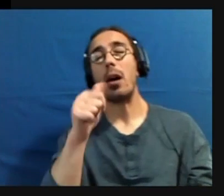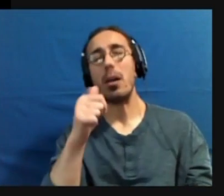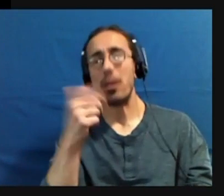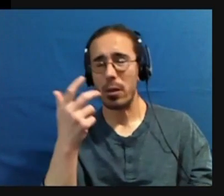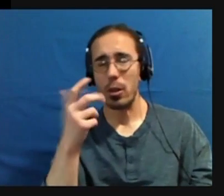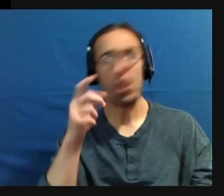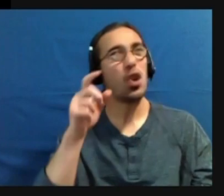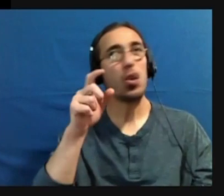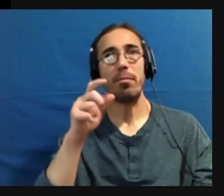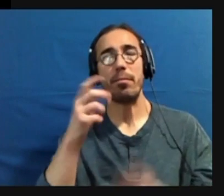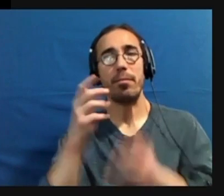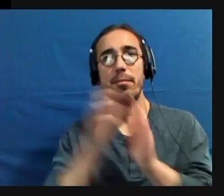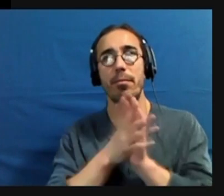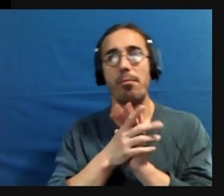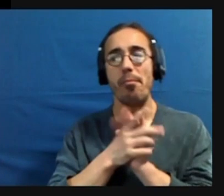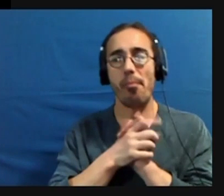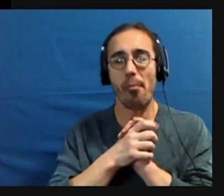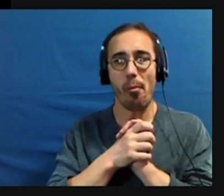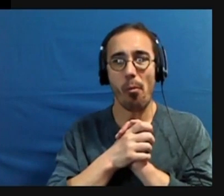information.